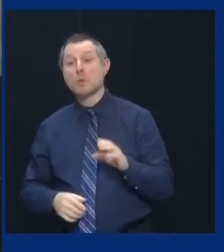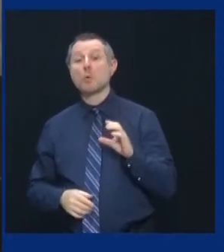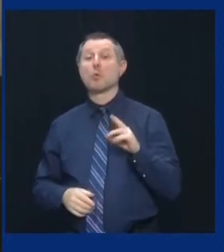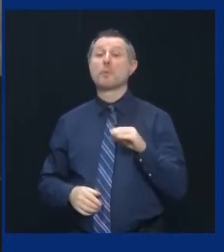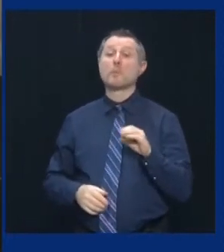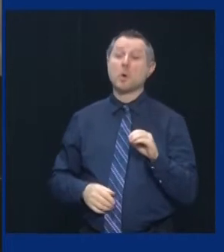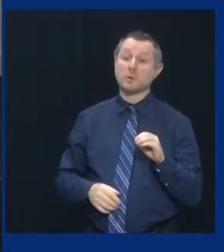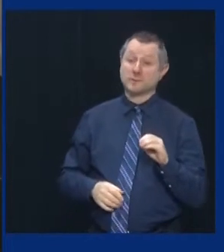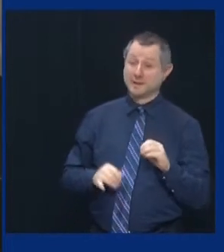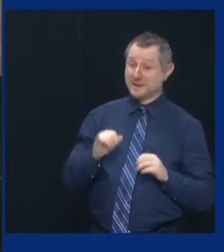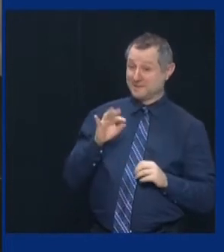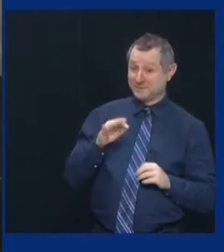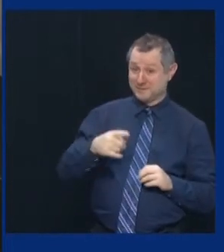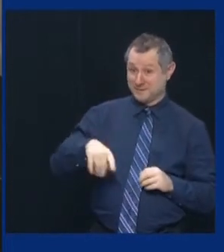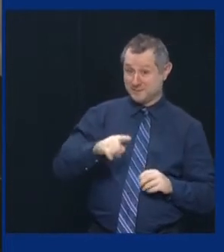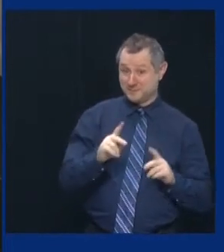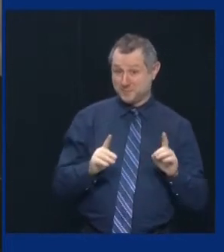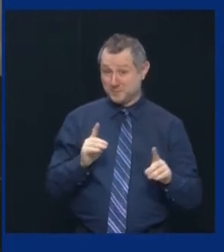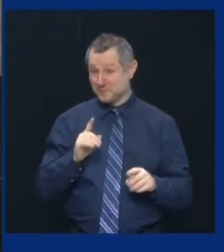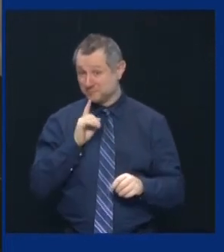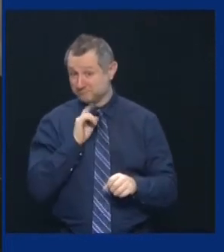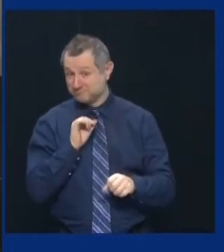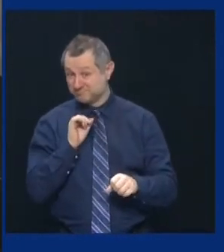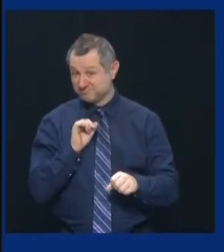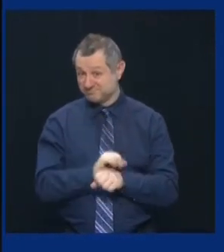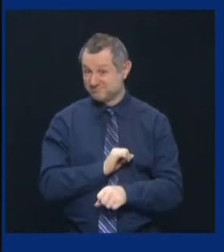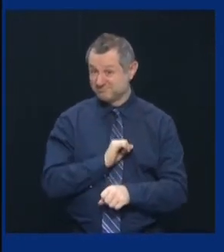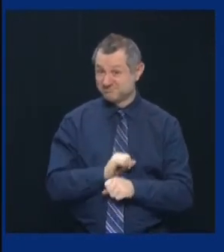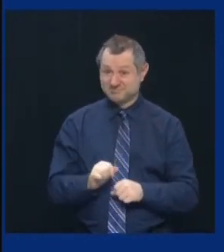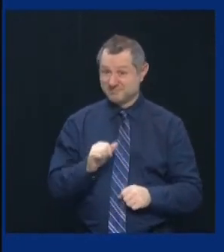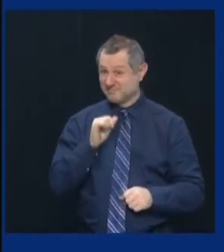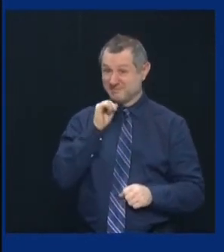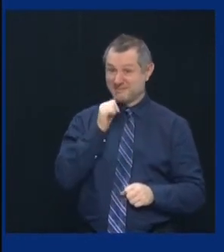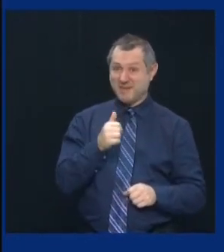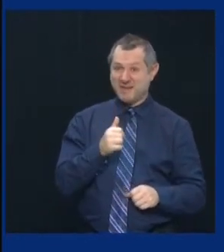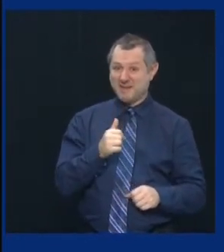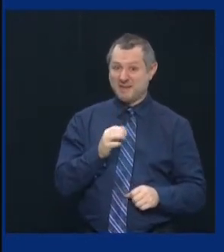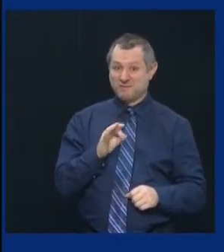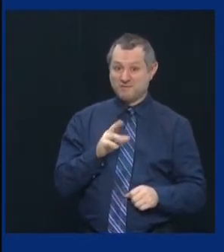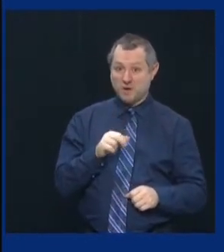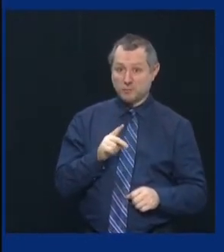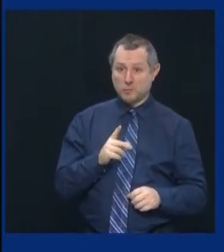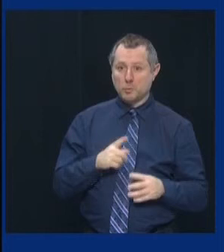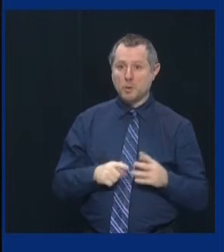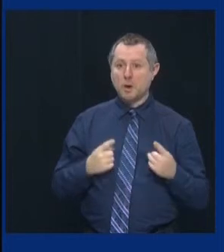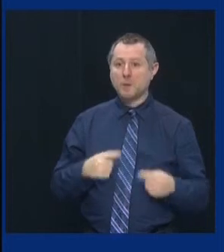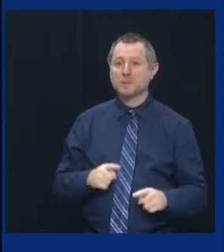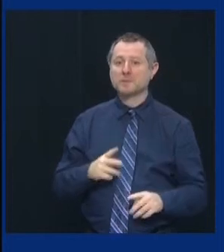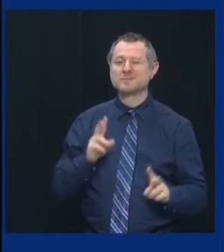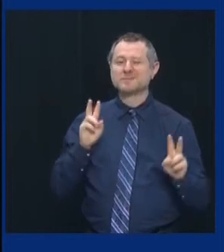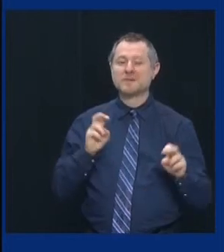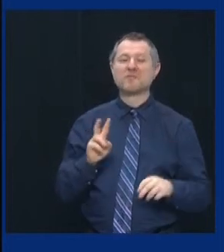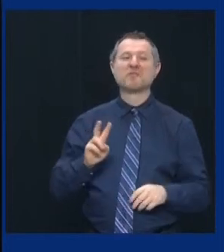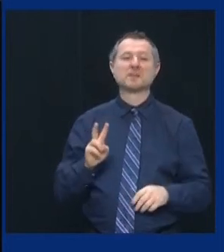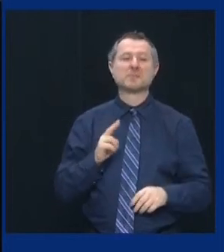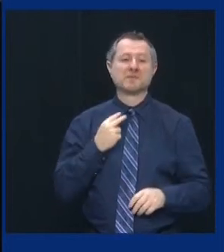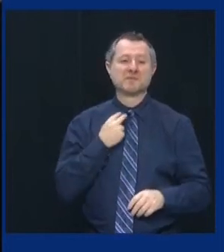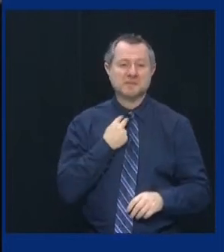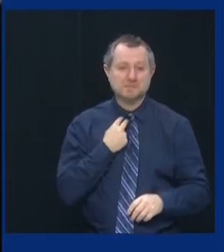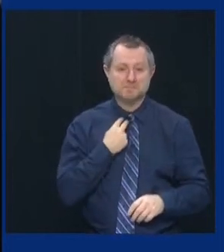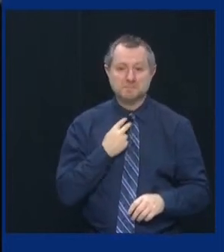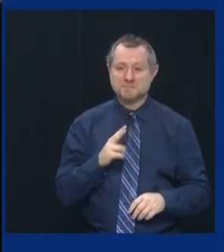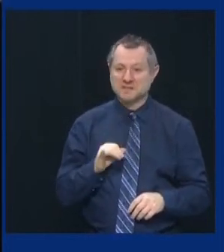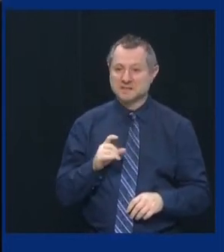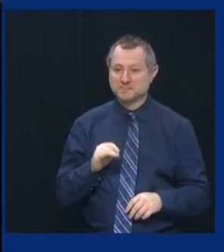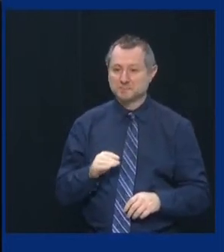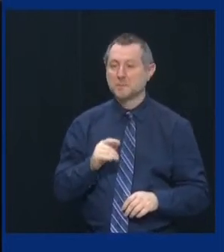involved were not participants of the fraud, but victims of the fraud, then it makes it even easier.